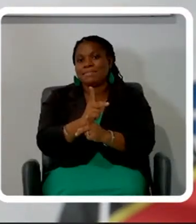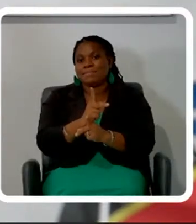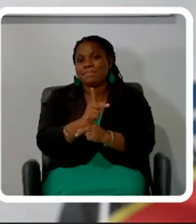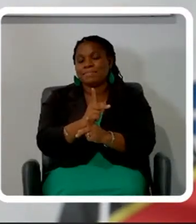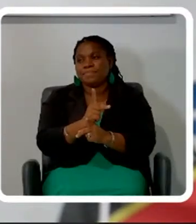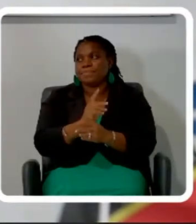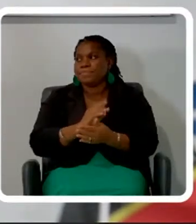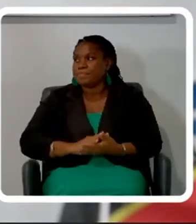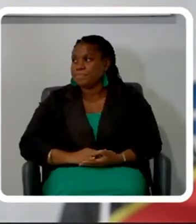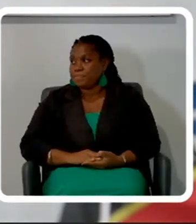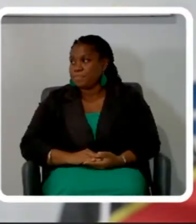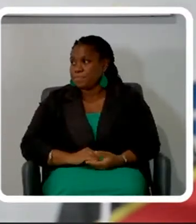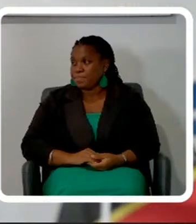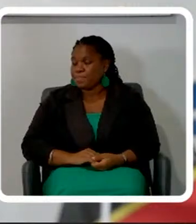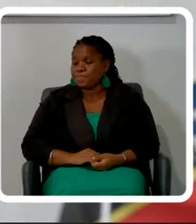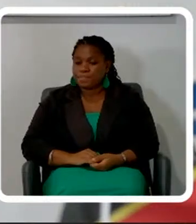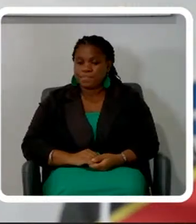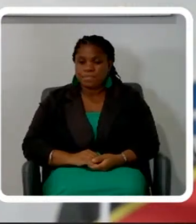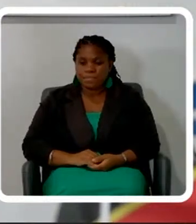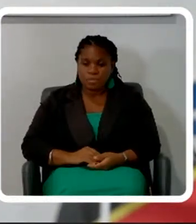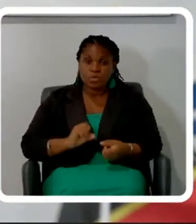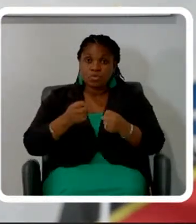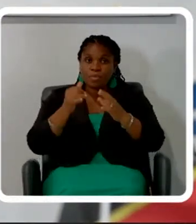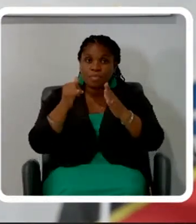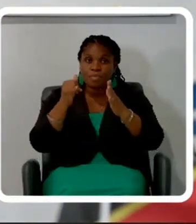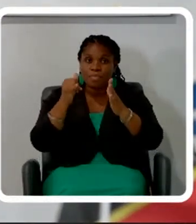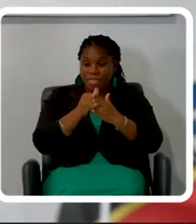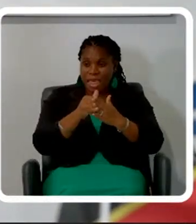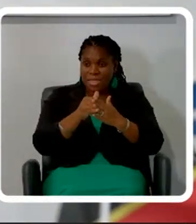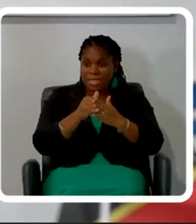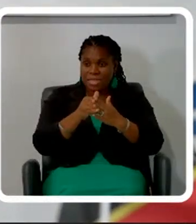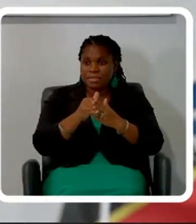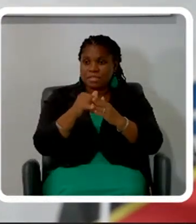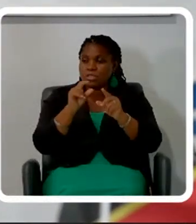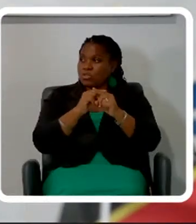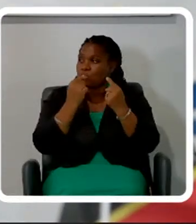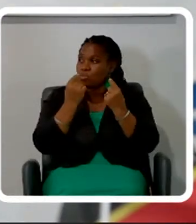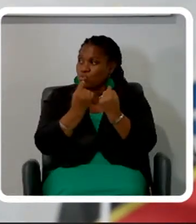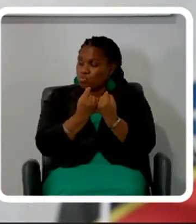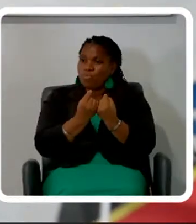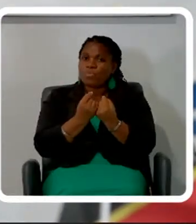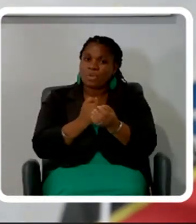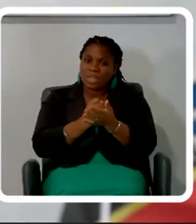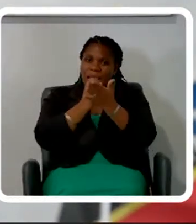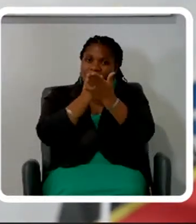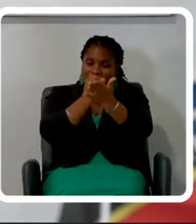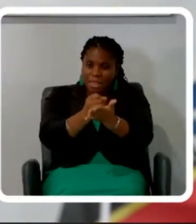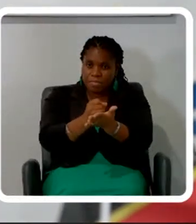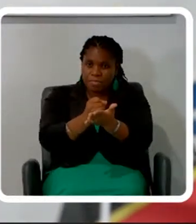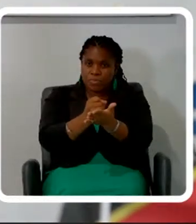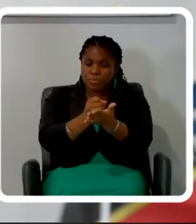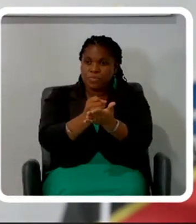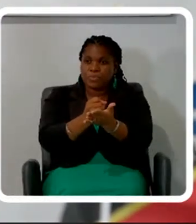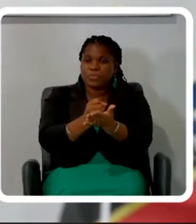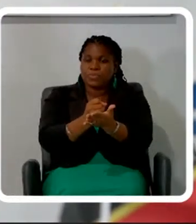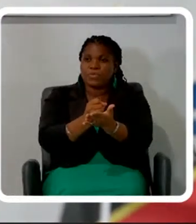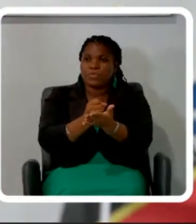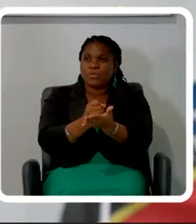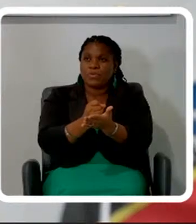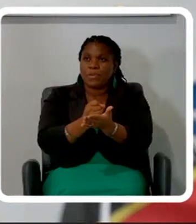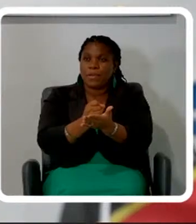in a sense, that stewardship will help to prevent antimicrobial resistance to our antibiotics.